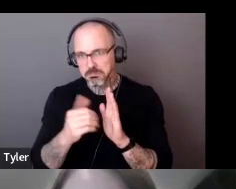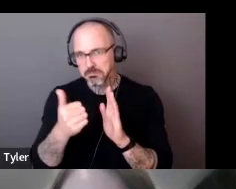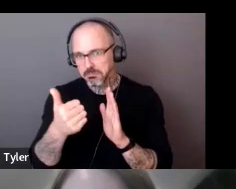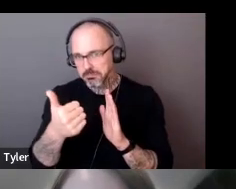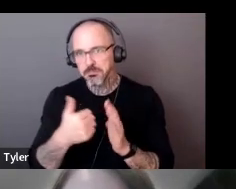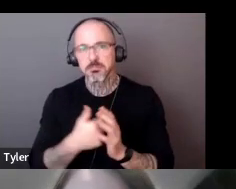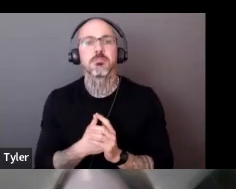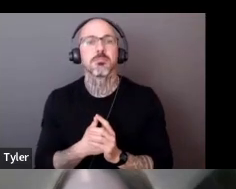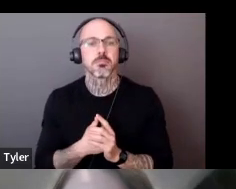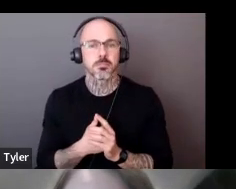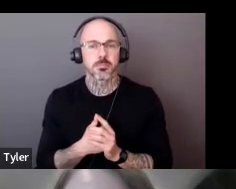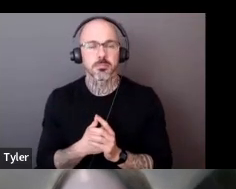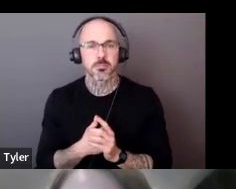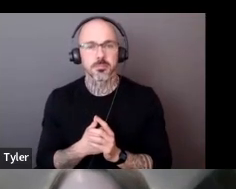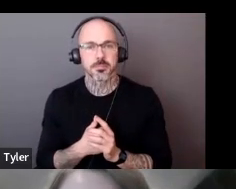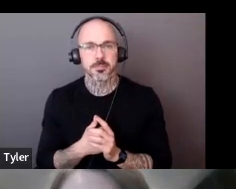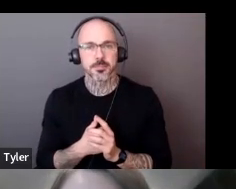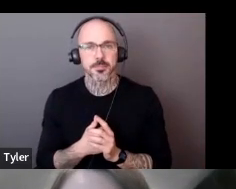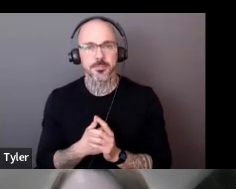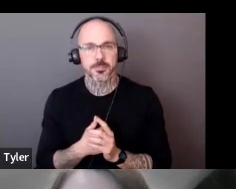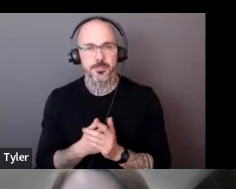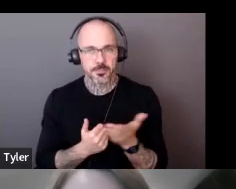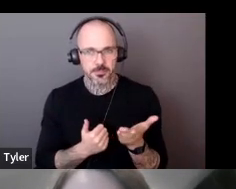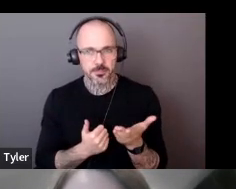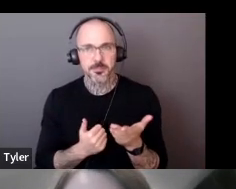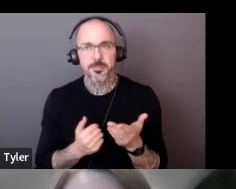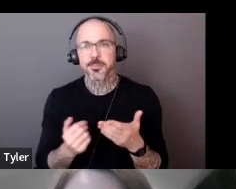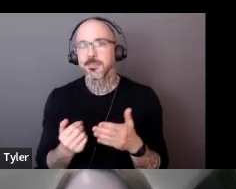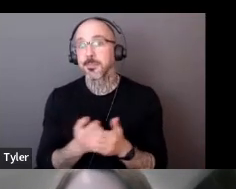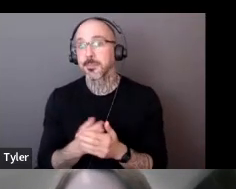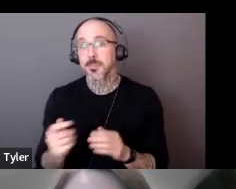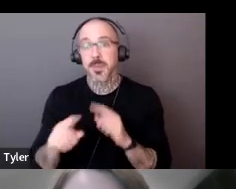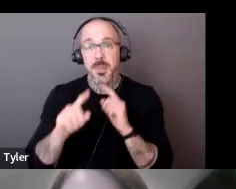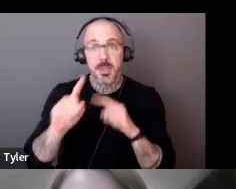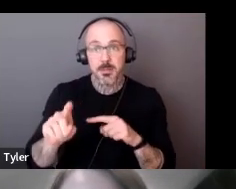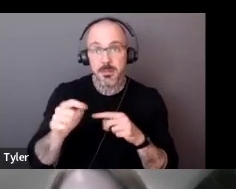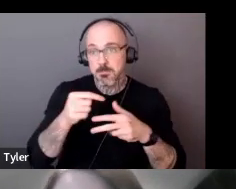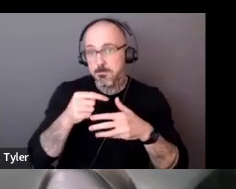they've stopped. So the results of the poll are